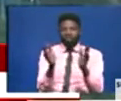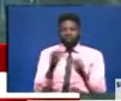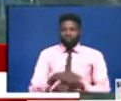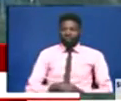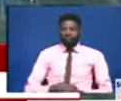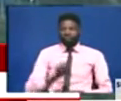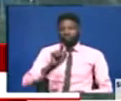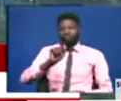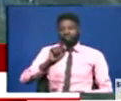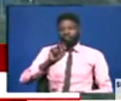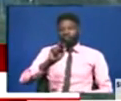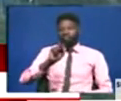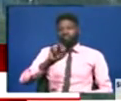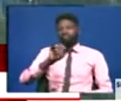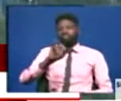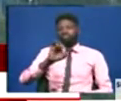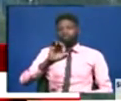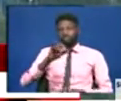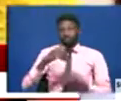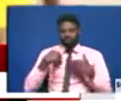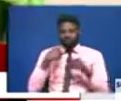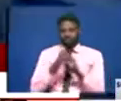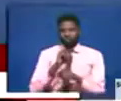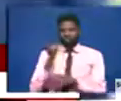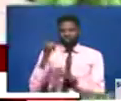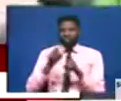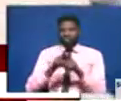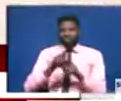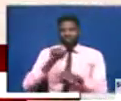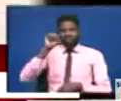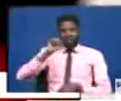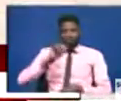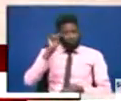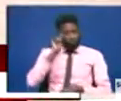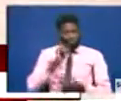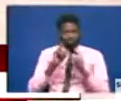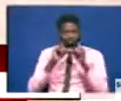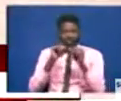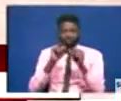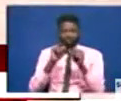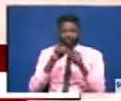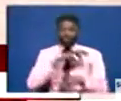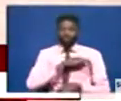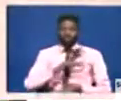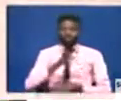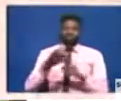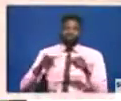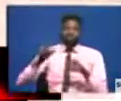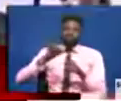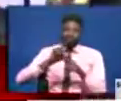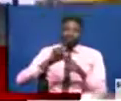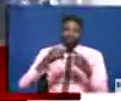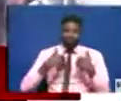Stanbic Holdings, that has operations in Kenya and South Sudan, has attributed the increase in profit partnership agreements